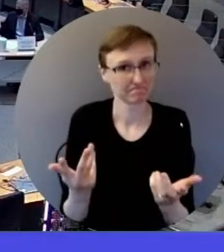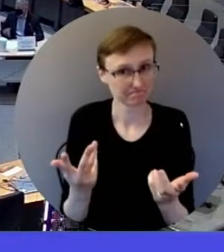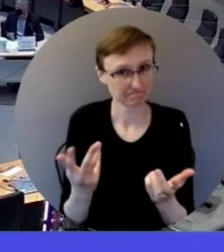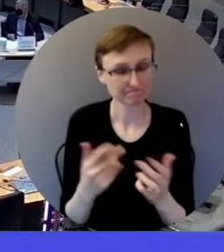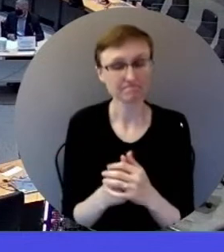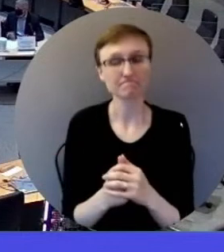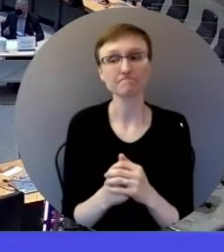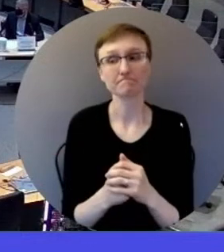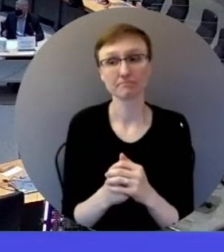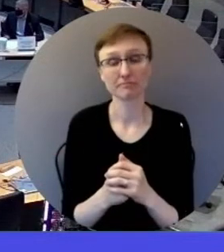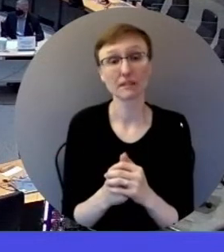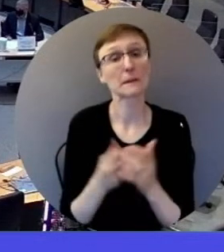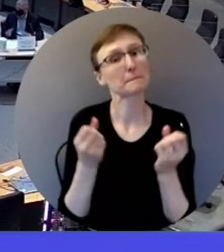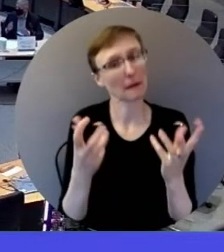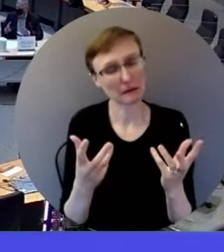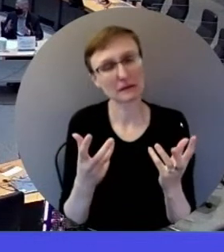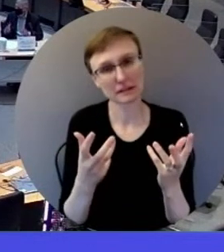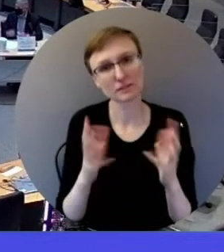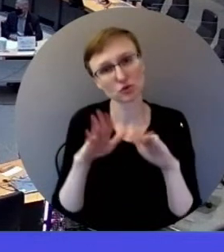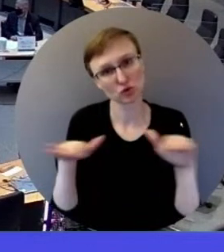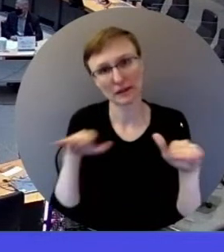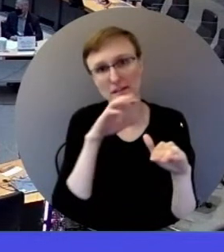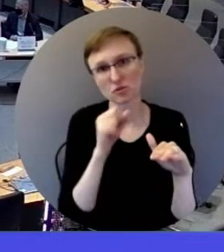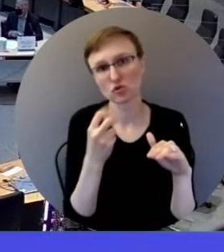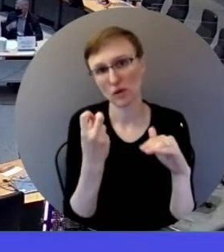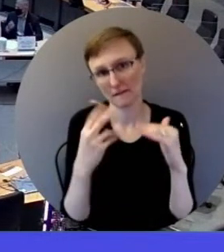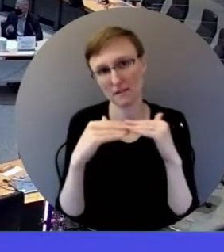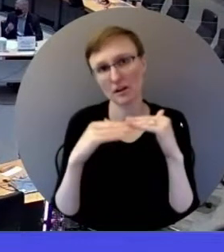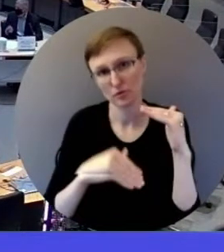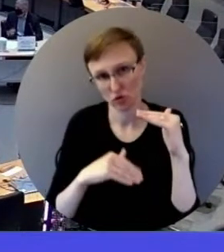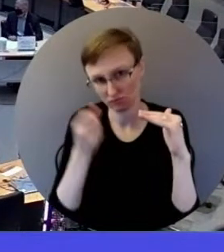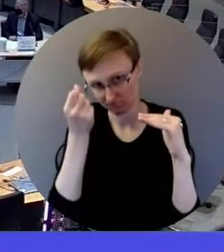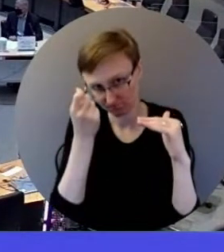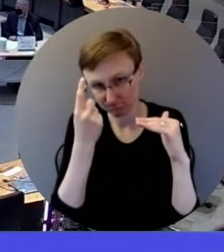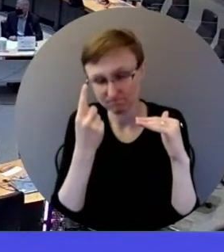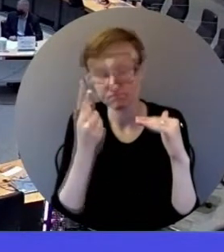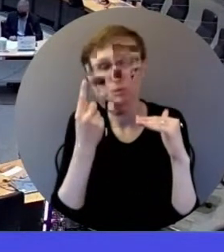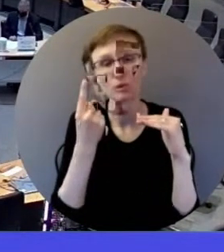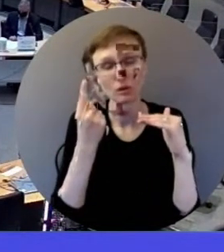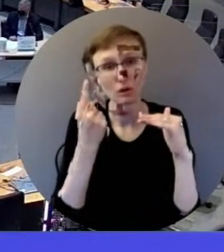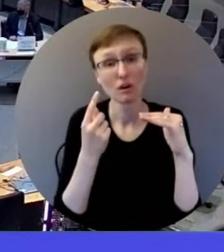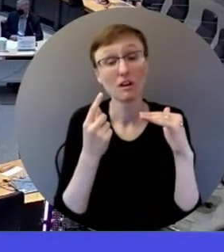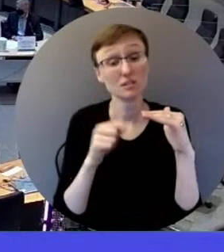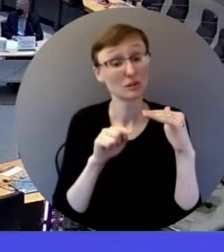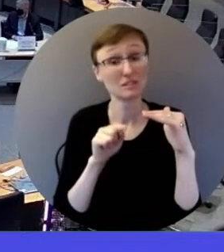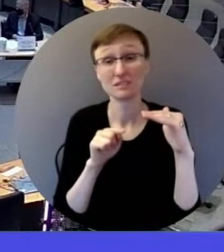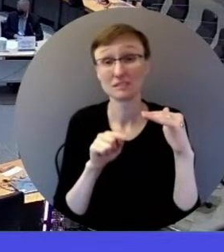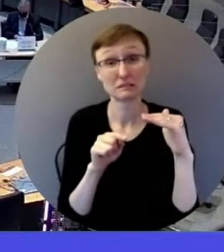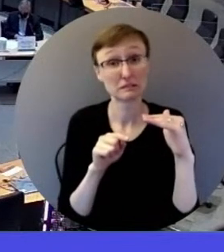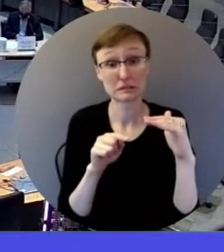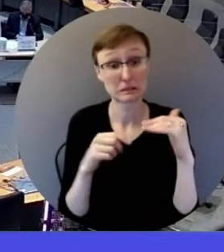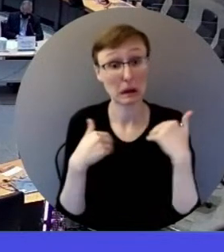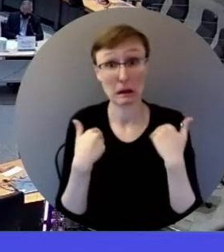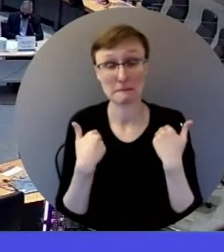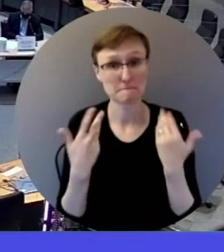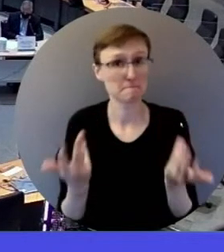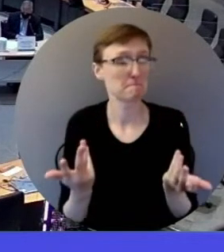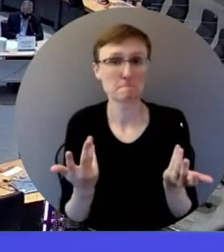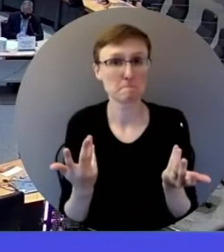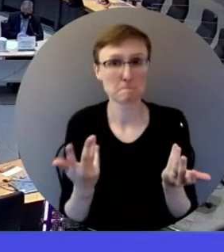are children under 12. And so that is a population that's never going to be eligible for the vaccine,